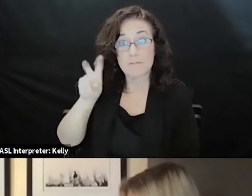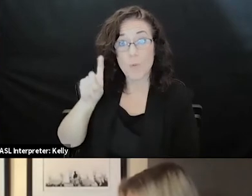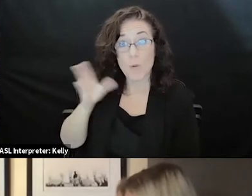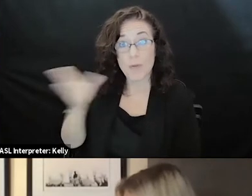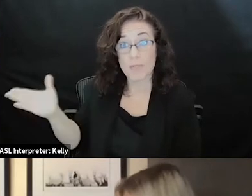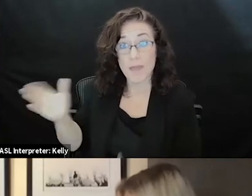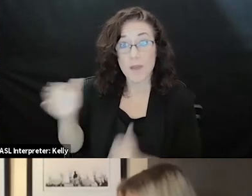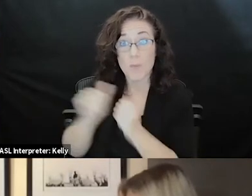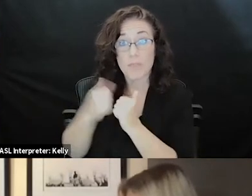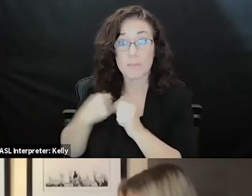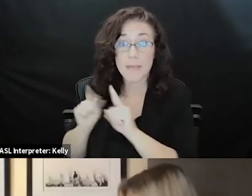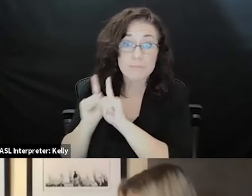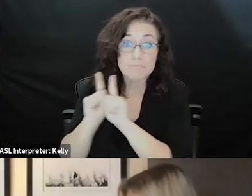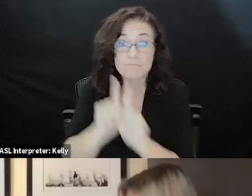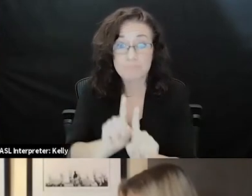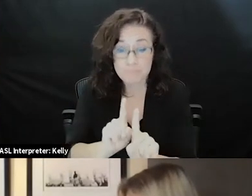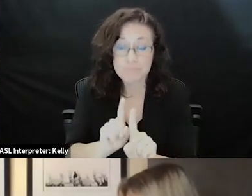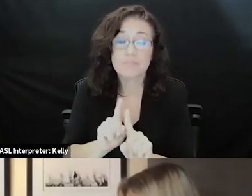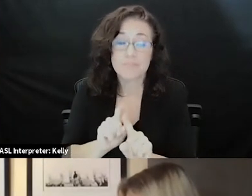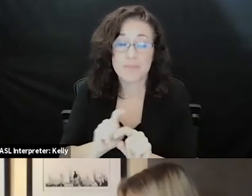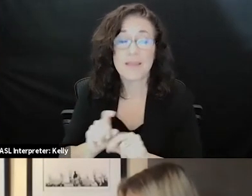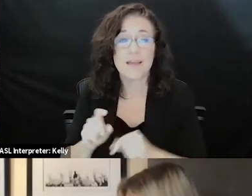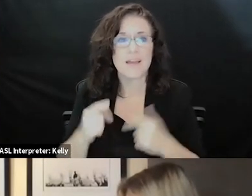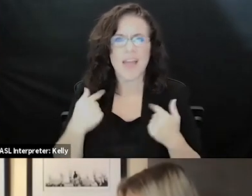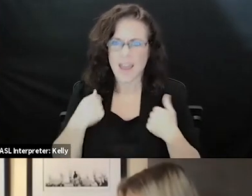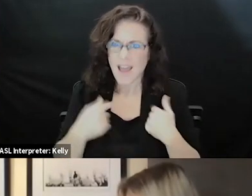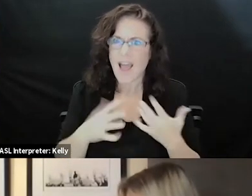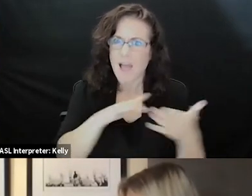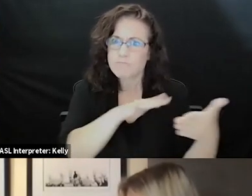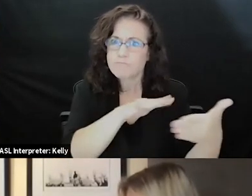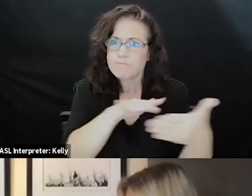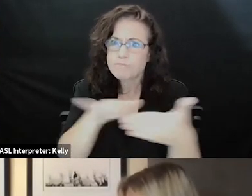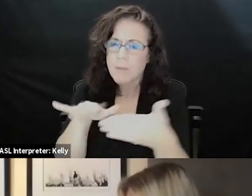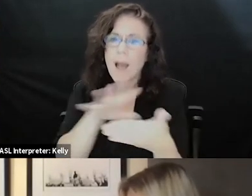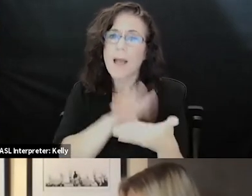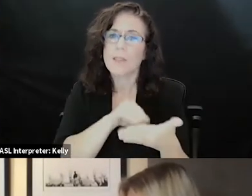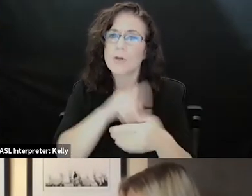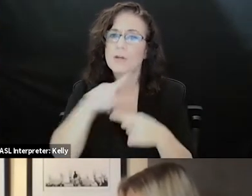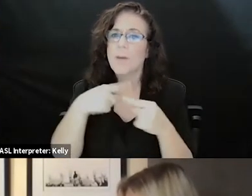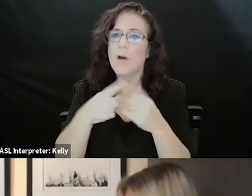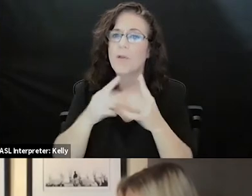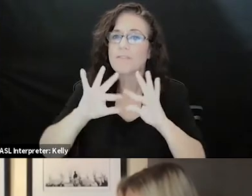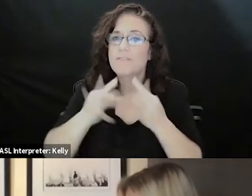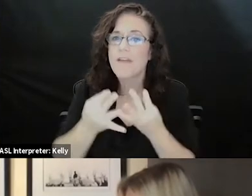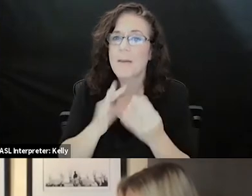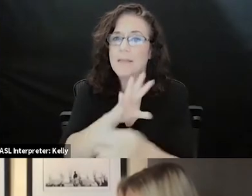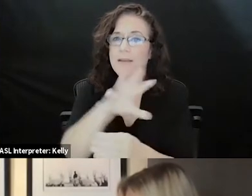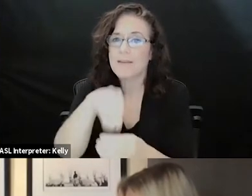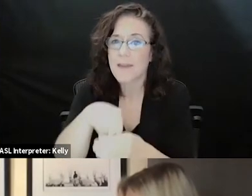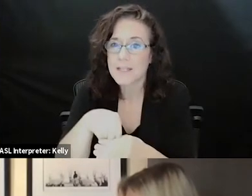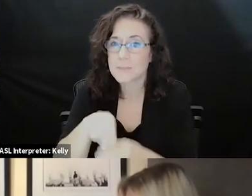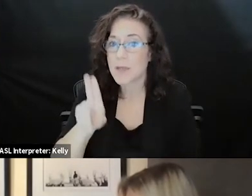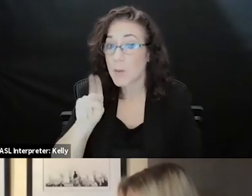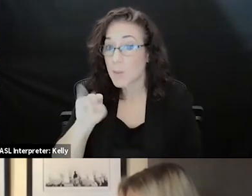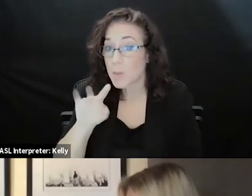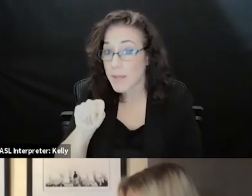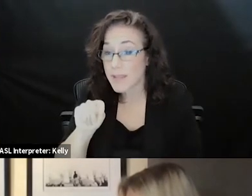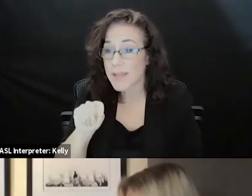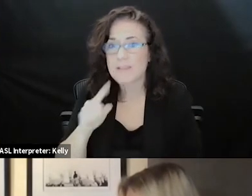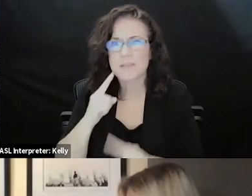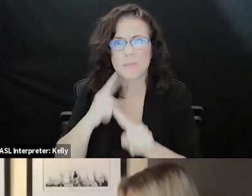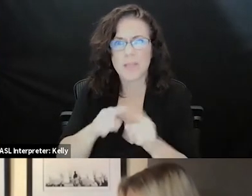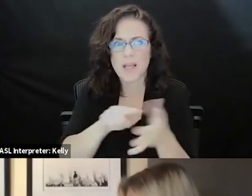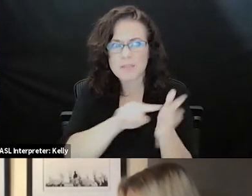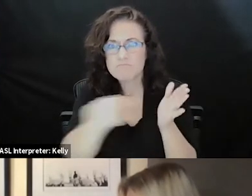of learning about more about the family engagement unit and all the outstanding resources that are available to our